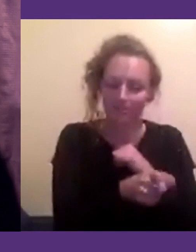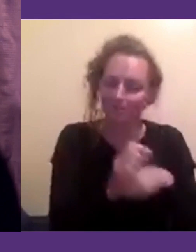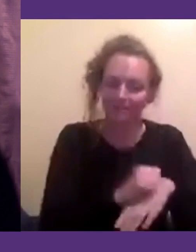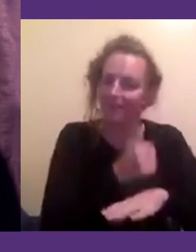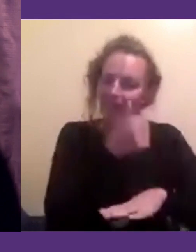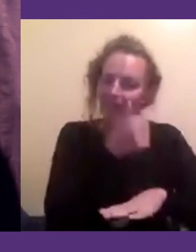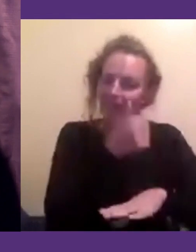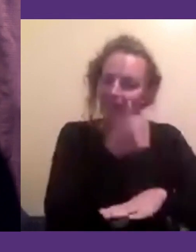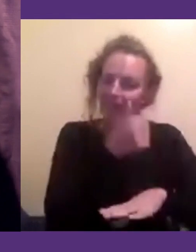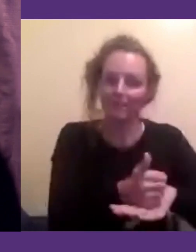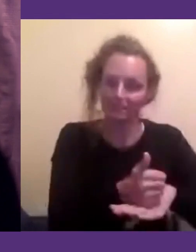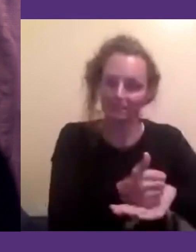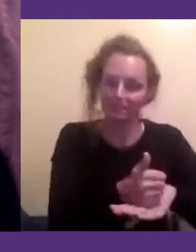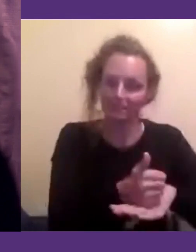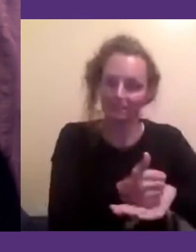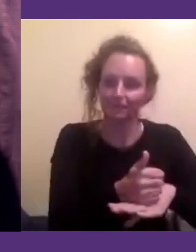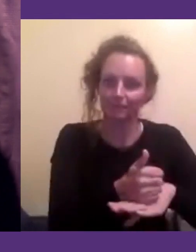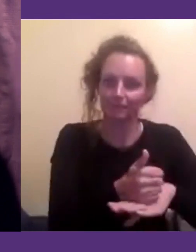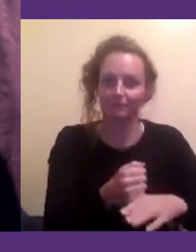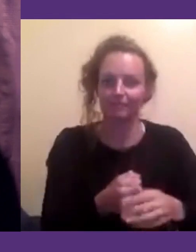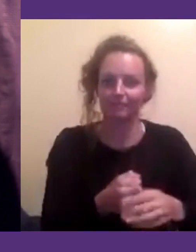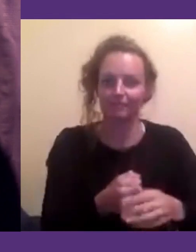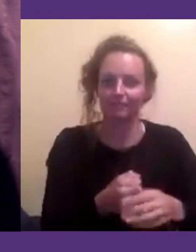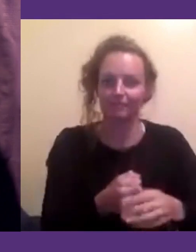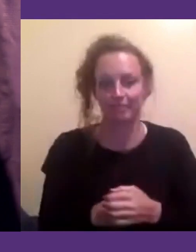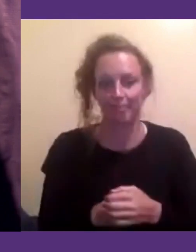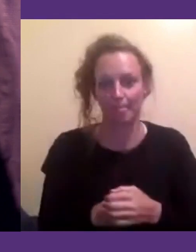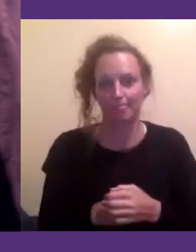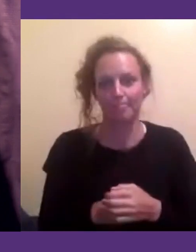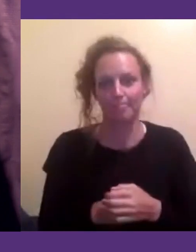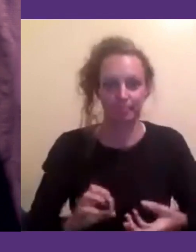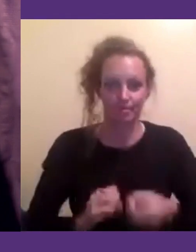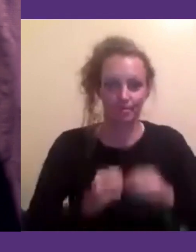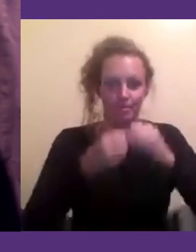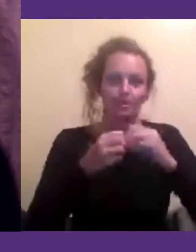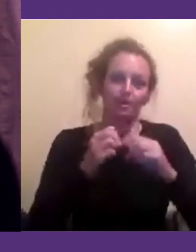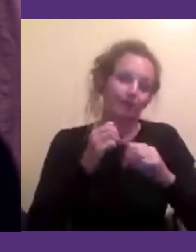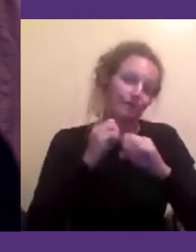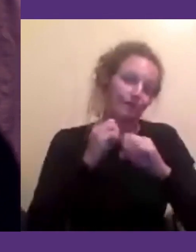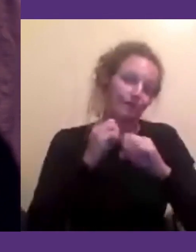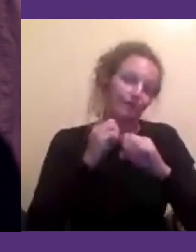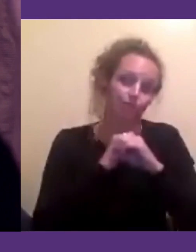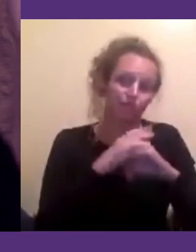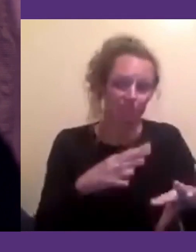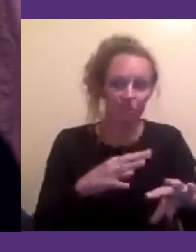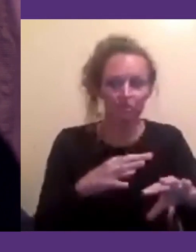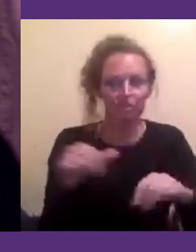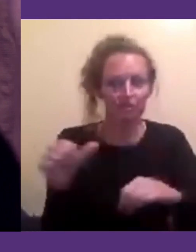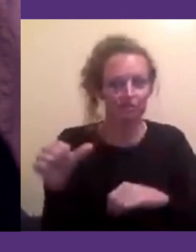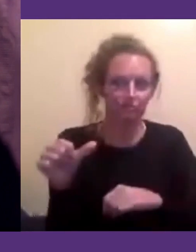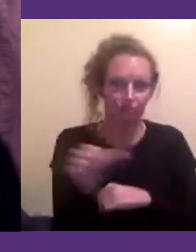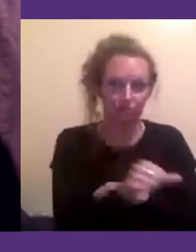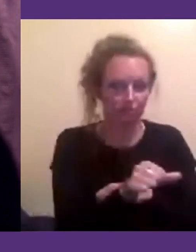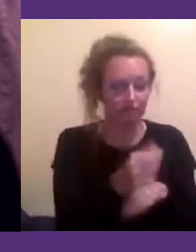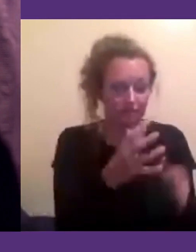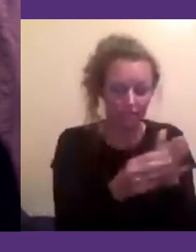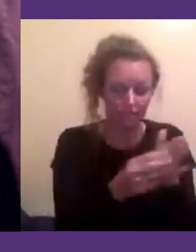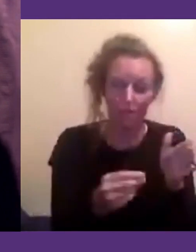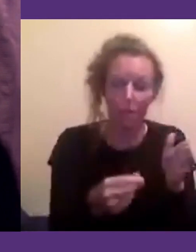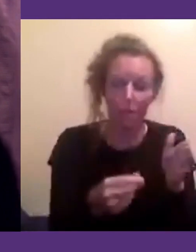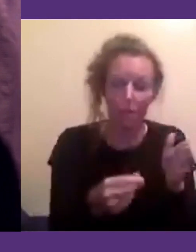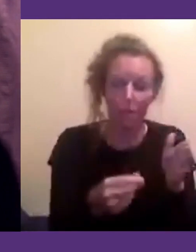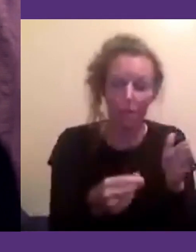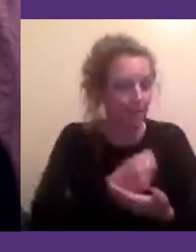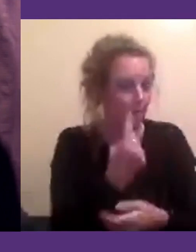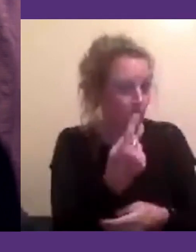said production should have a minimum of one disabled person. Absolutely. And you know what's really annoyed me with the cost